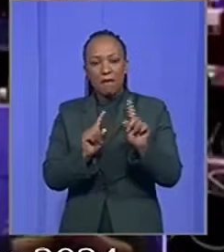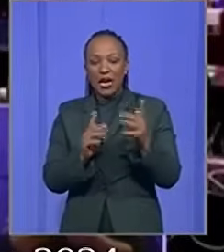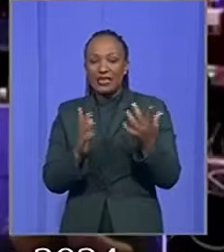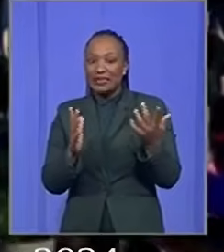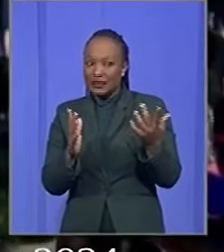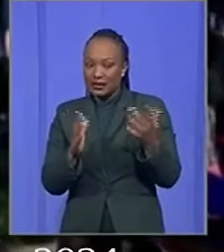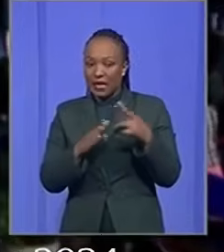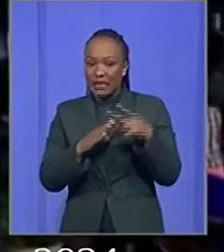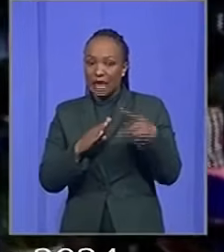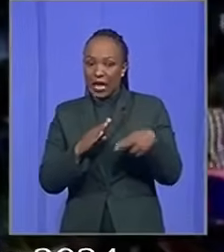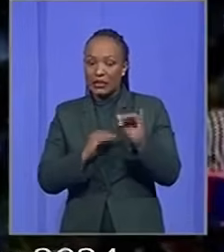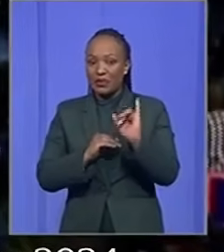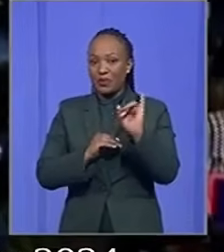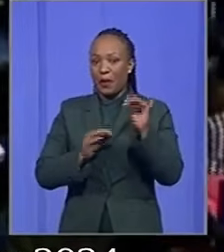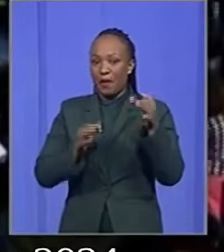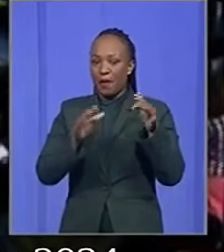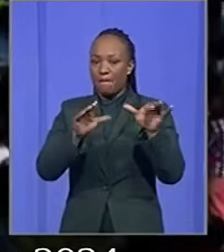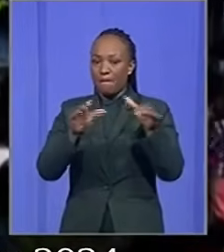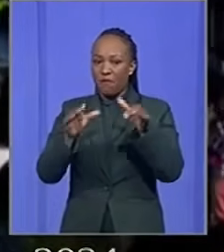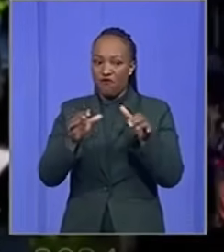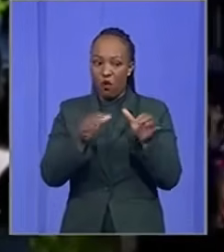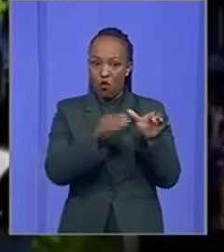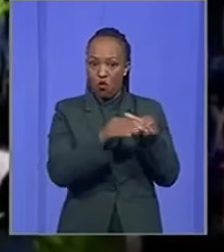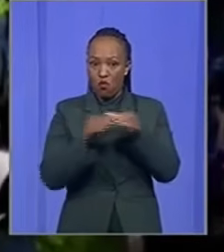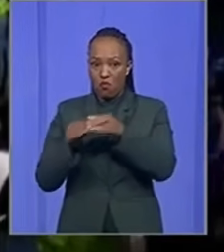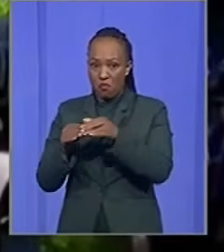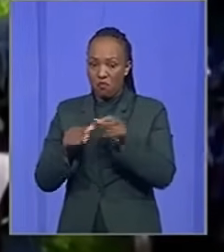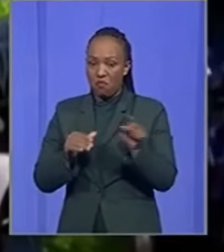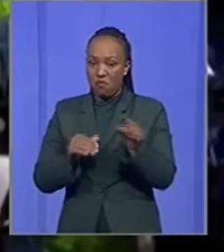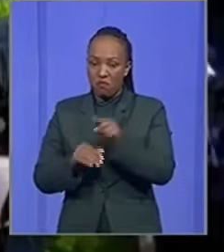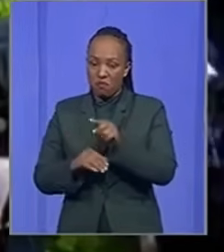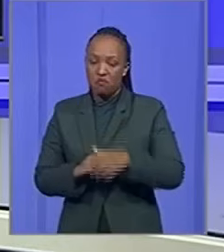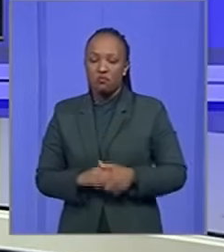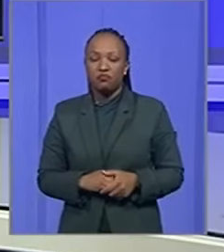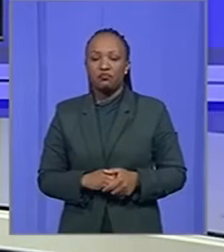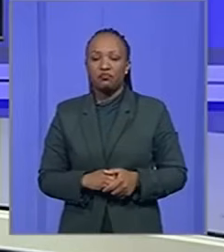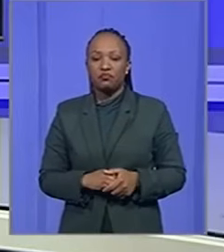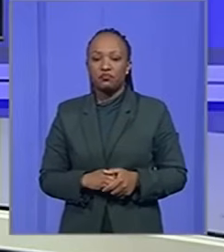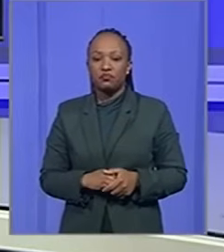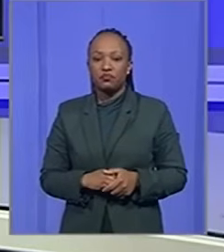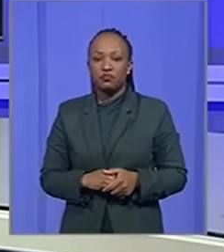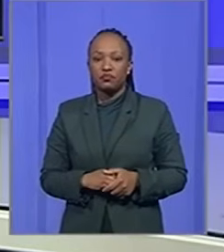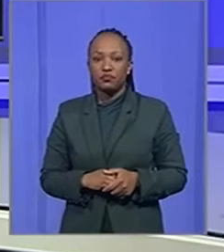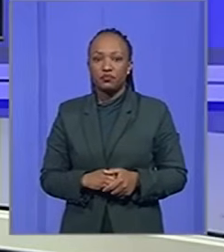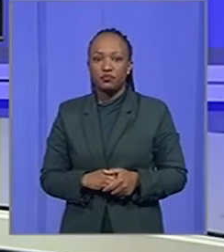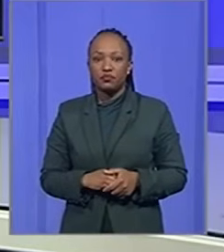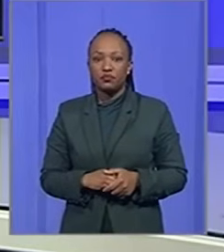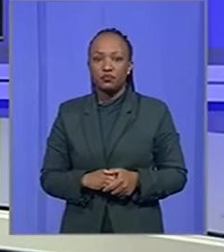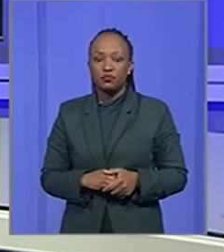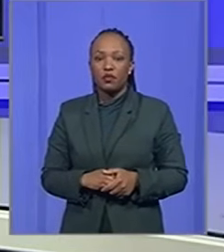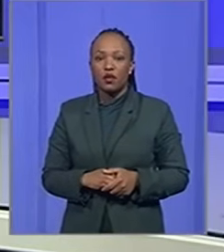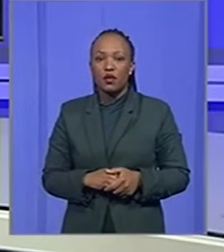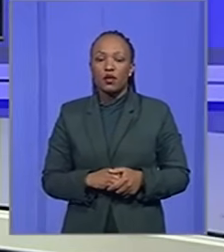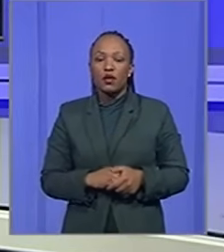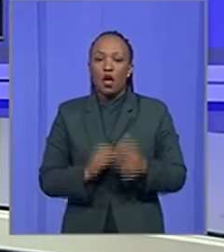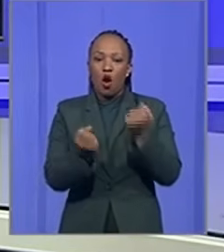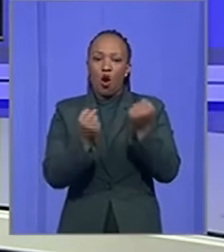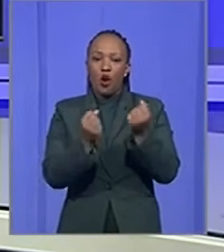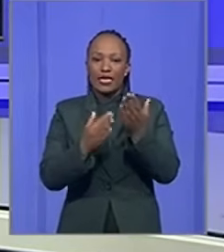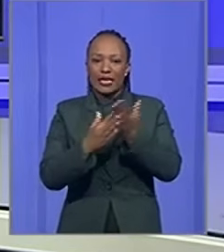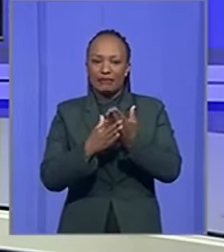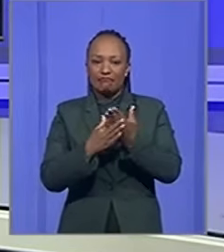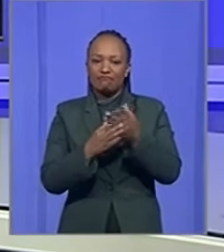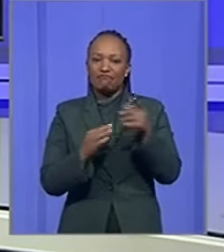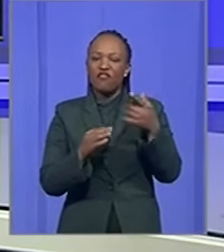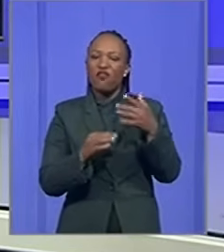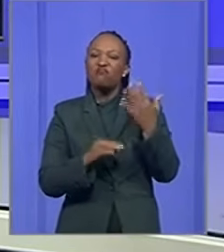tse busula tsa dipolotiki mekgeng ka bobedi. Everyone is on their tentacles. Nyewe ya bobodu kgahlano le motsamaisi wa